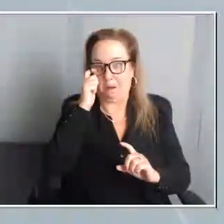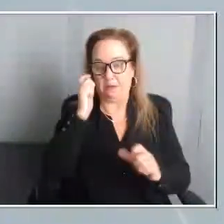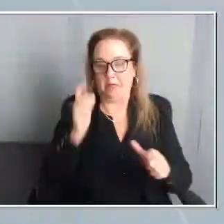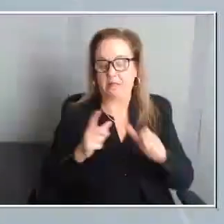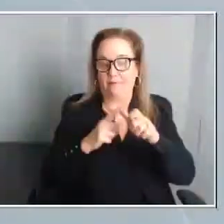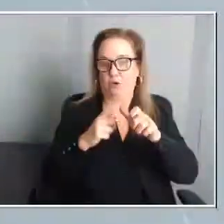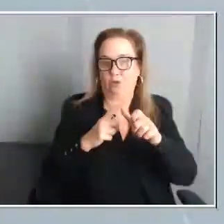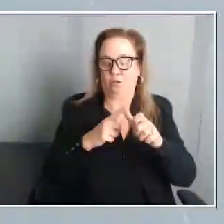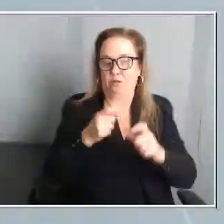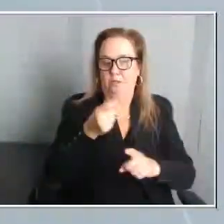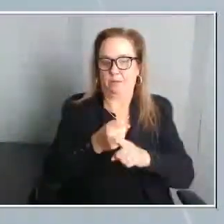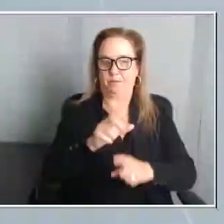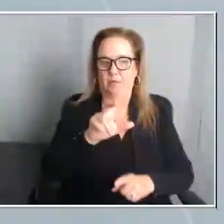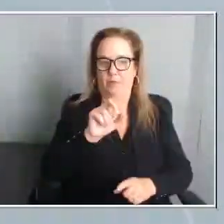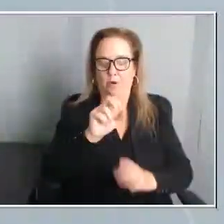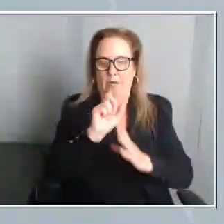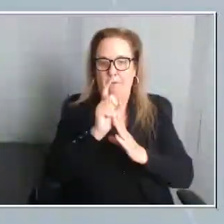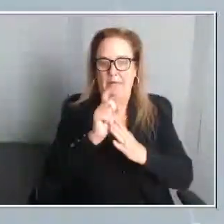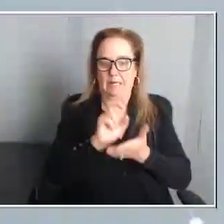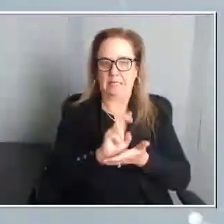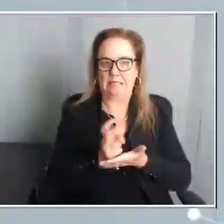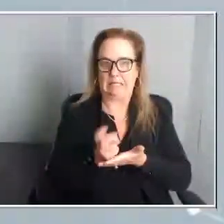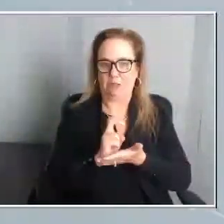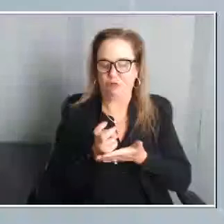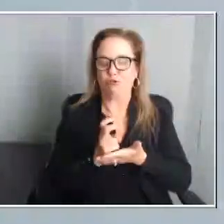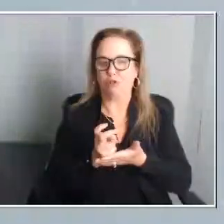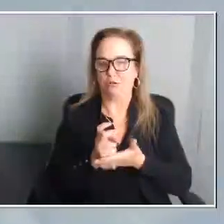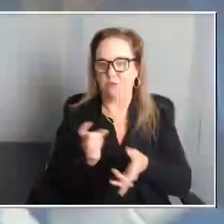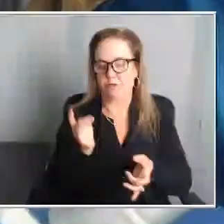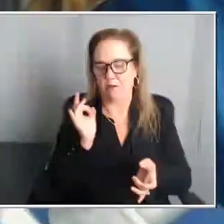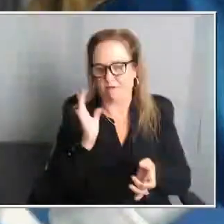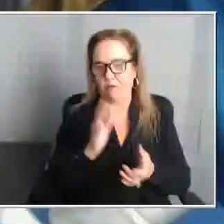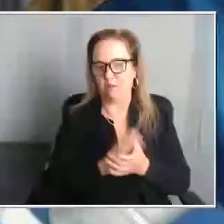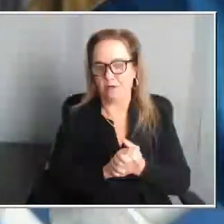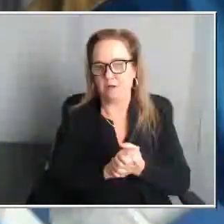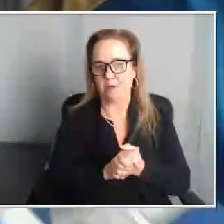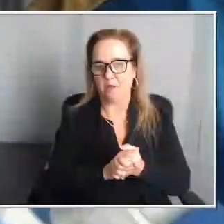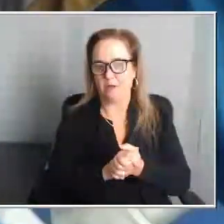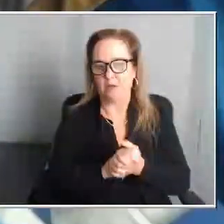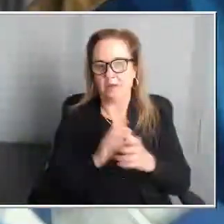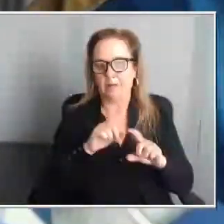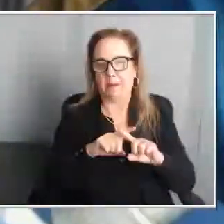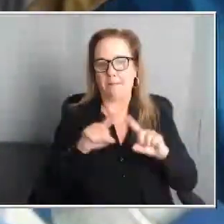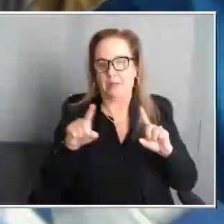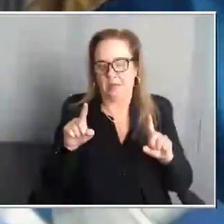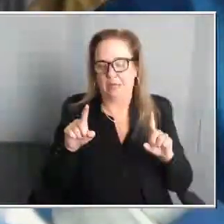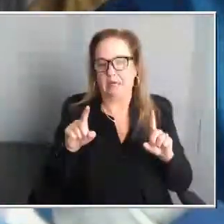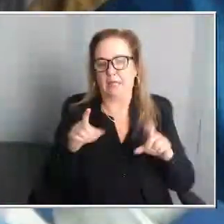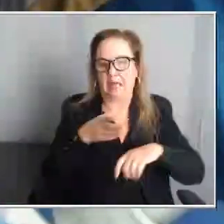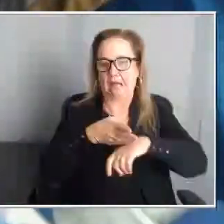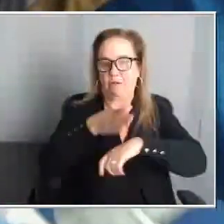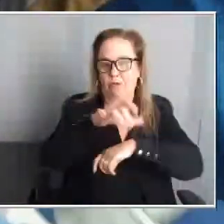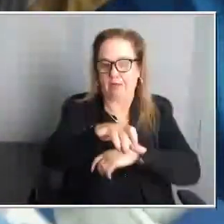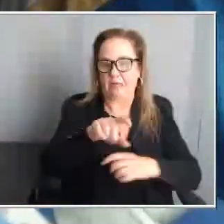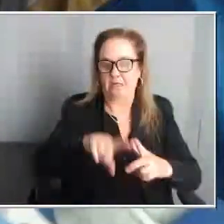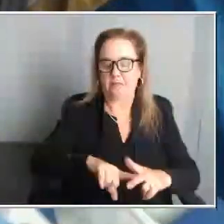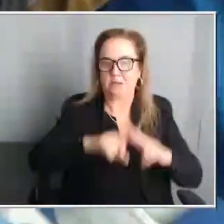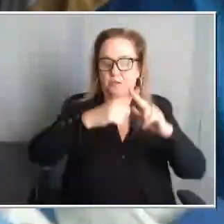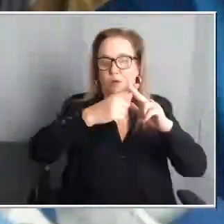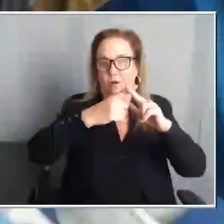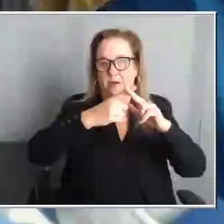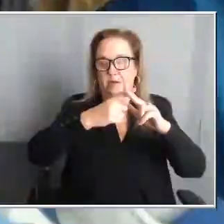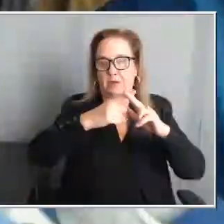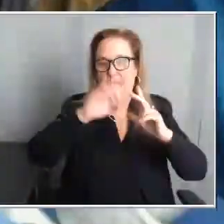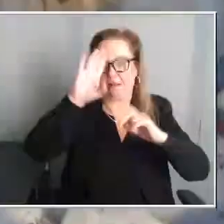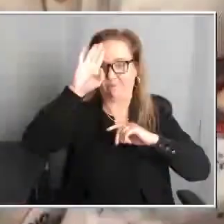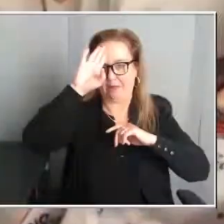was like a 30-minute seizure. That was horrible. But after that, it first started, whenever he had a fever, he